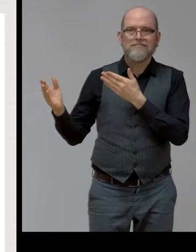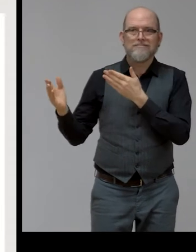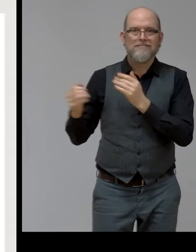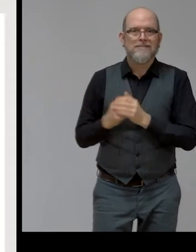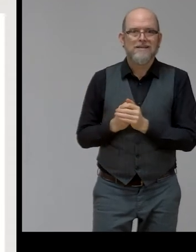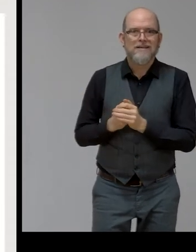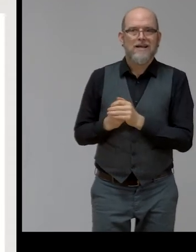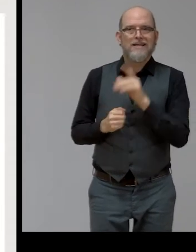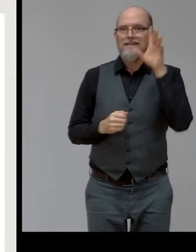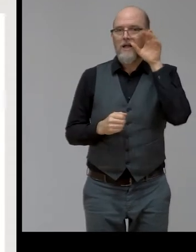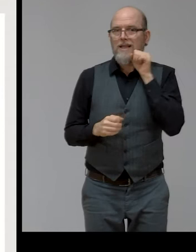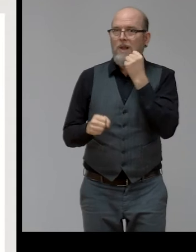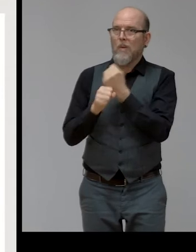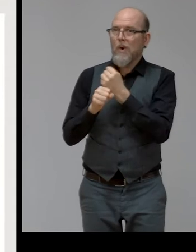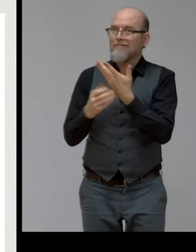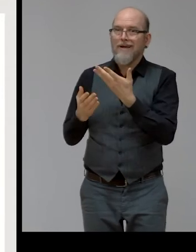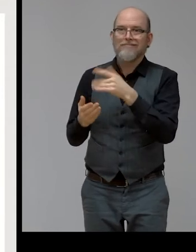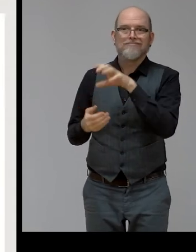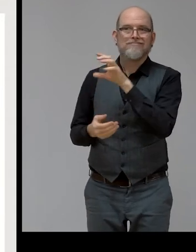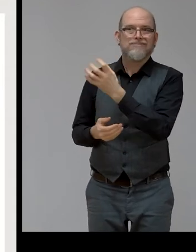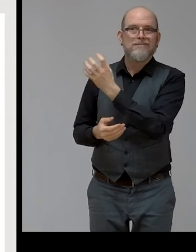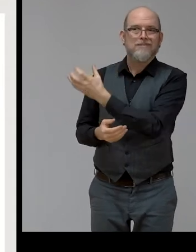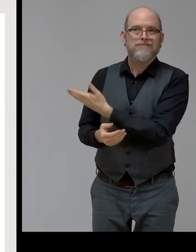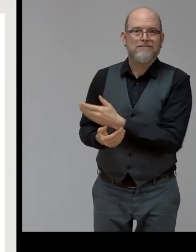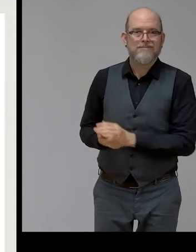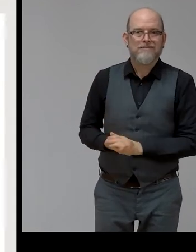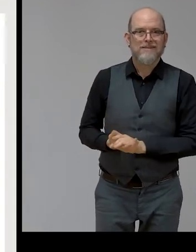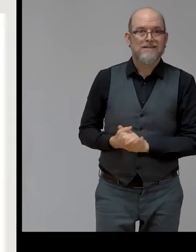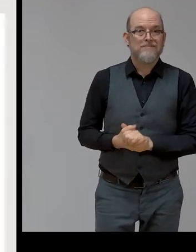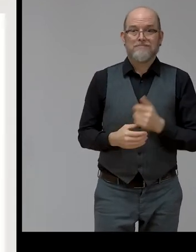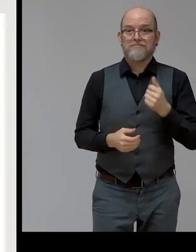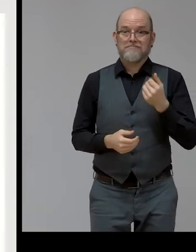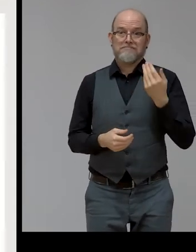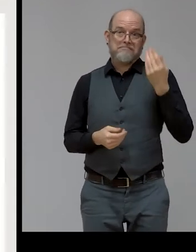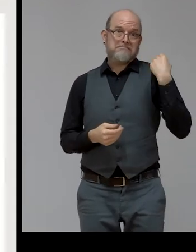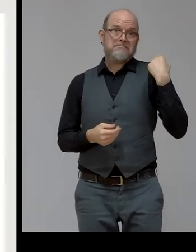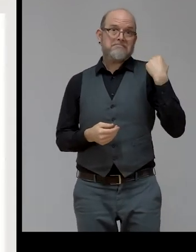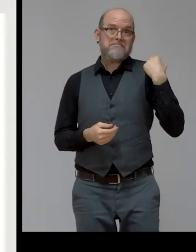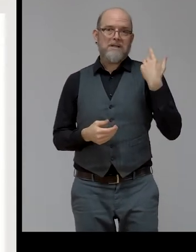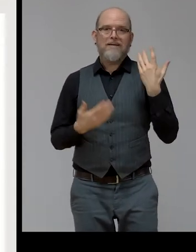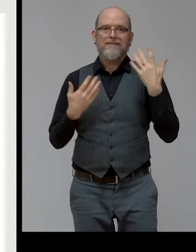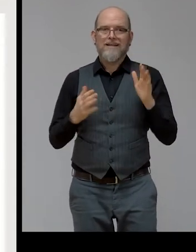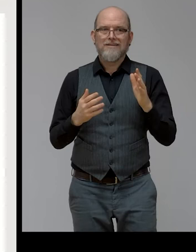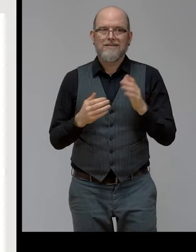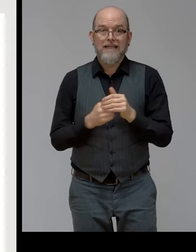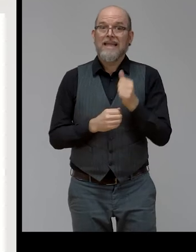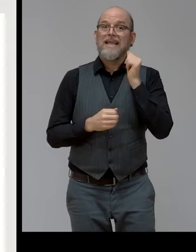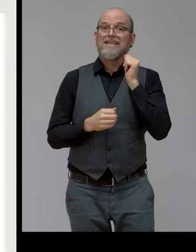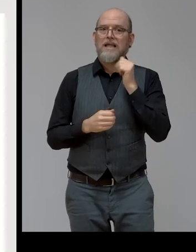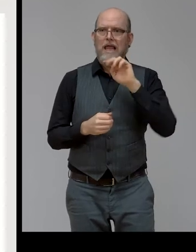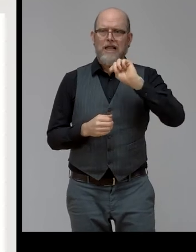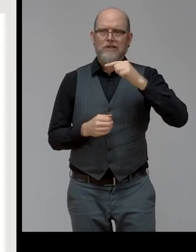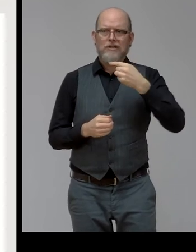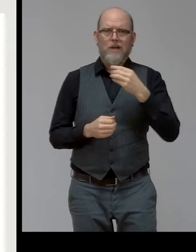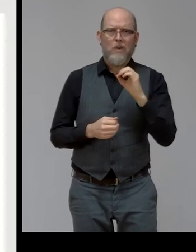And yesterday, when I talked to the officers from the NGO about the current numbers, they